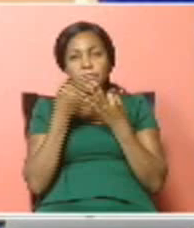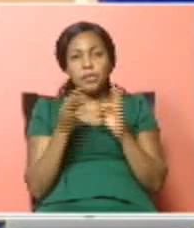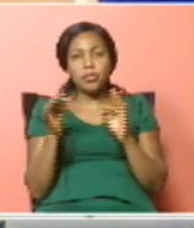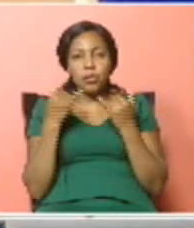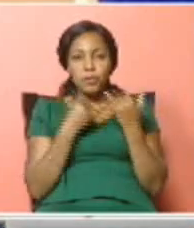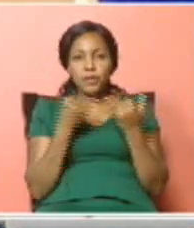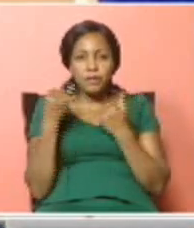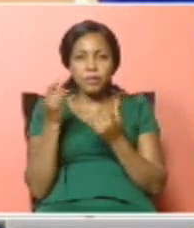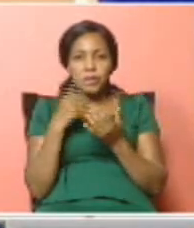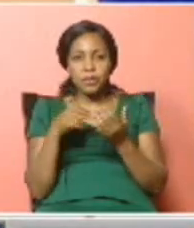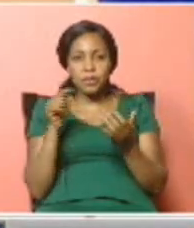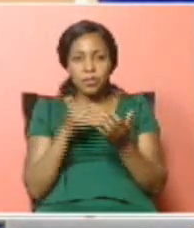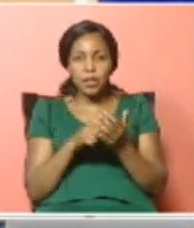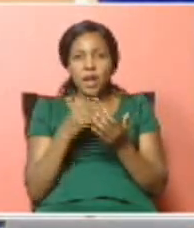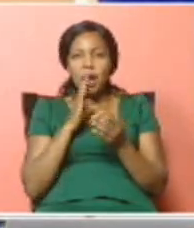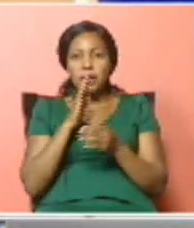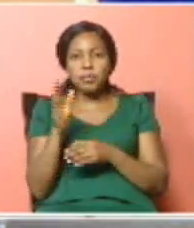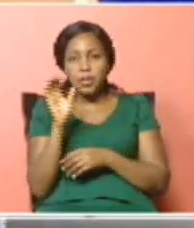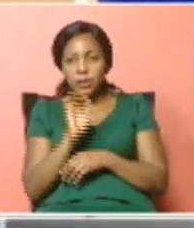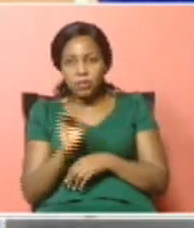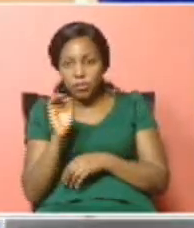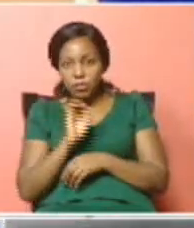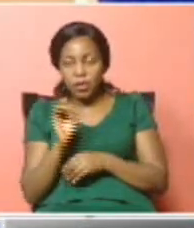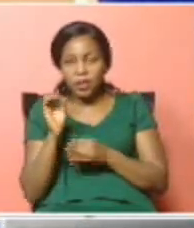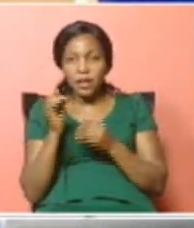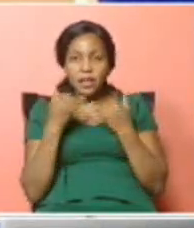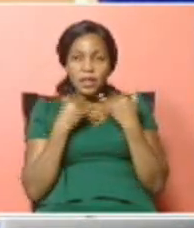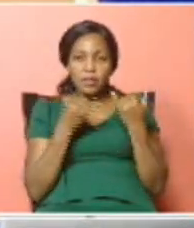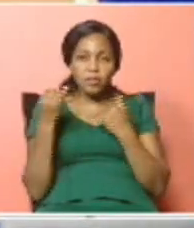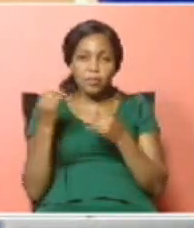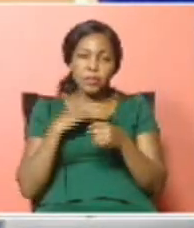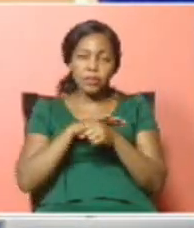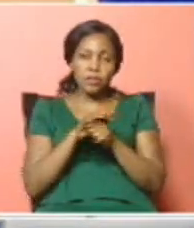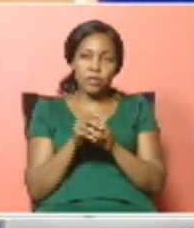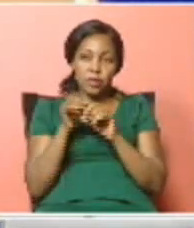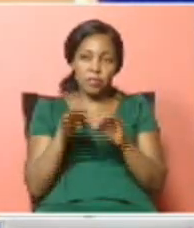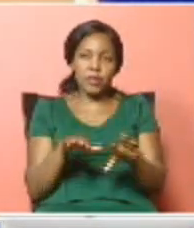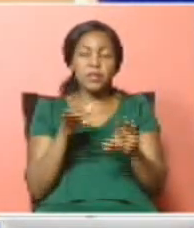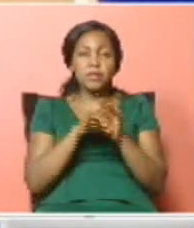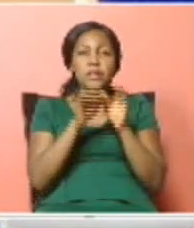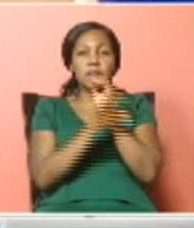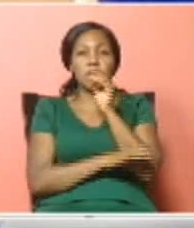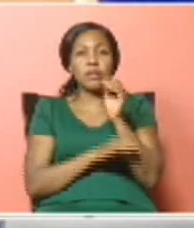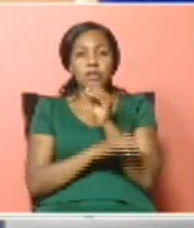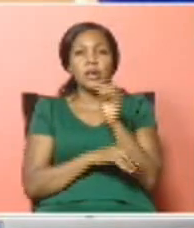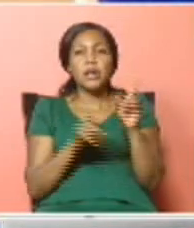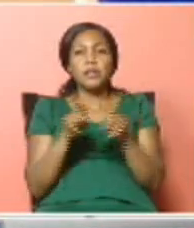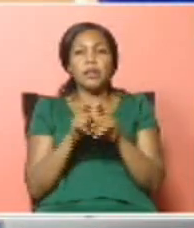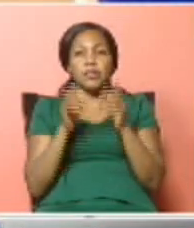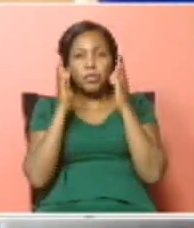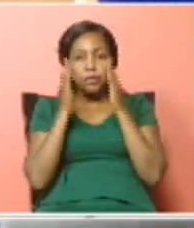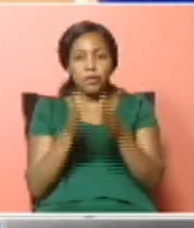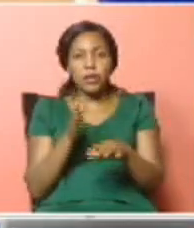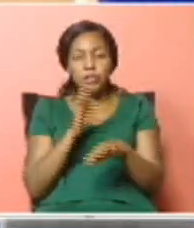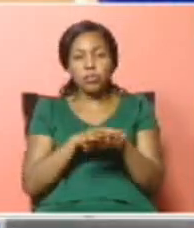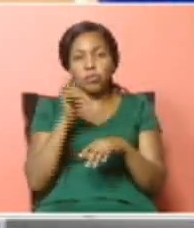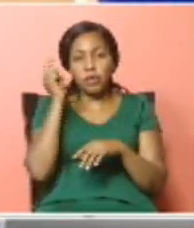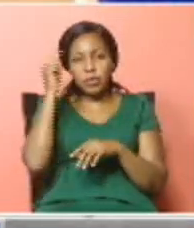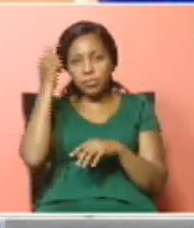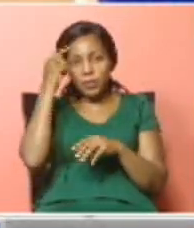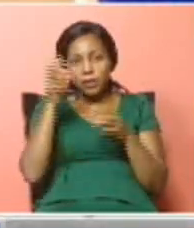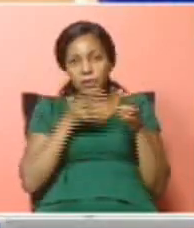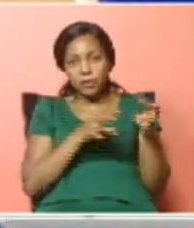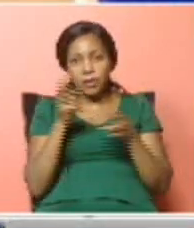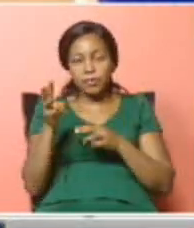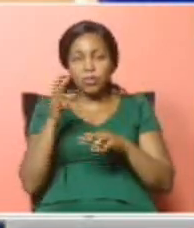AFIC, has been looking at the situation of COVID-19 in the country for some time now. And they've been looking at government interventions on COVID-19